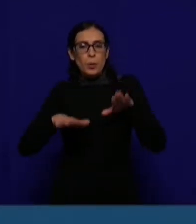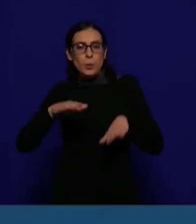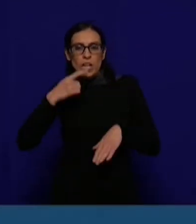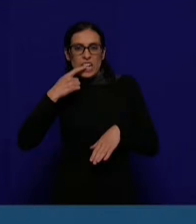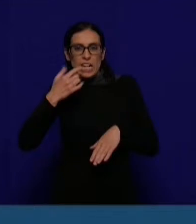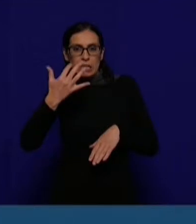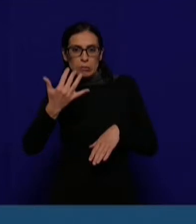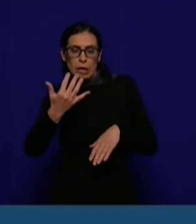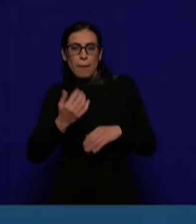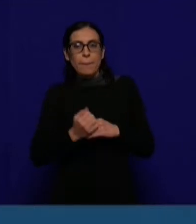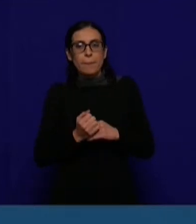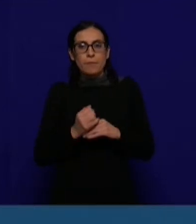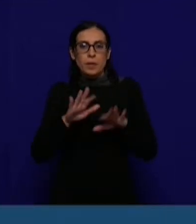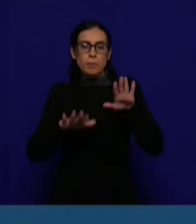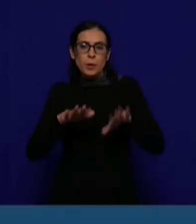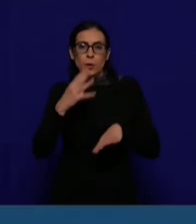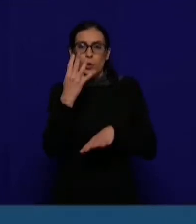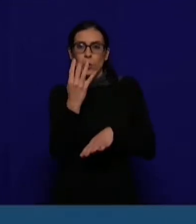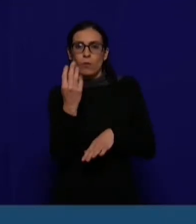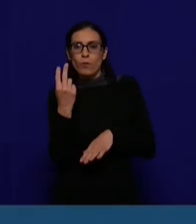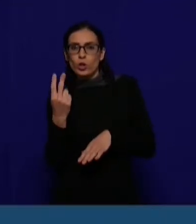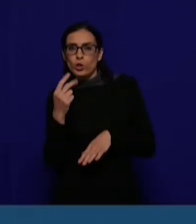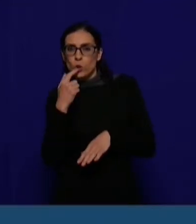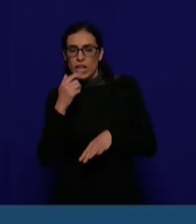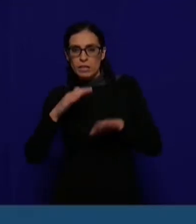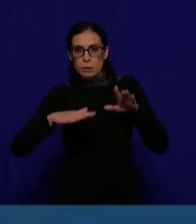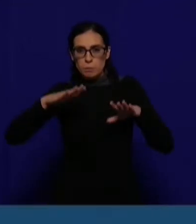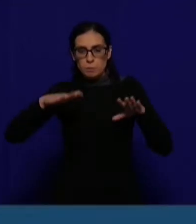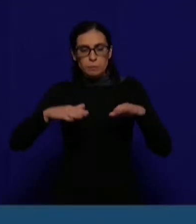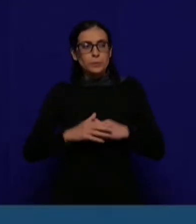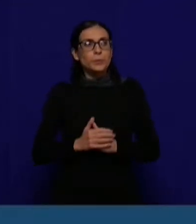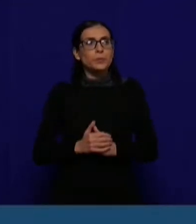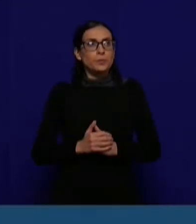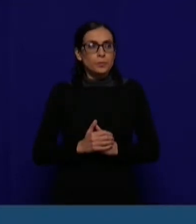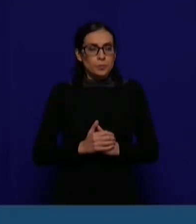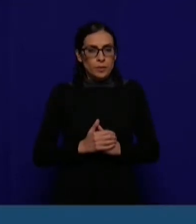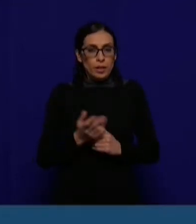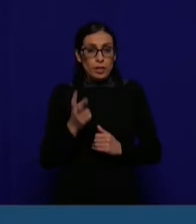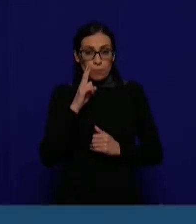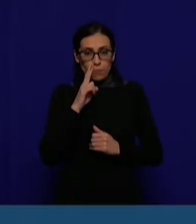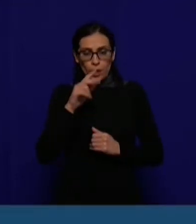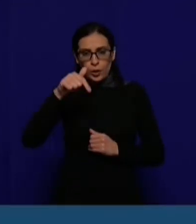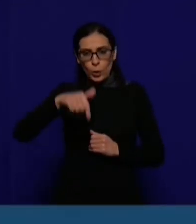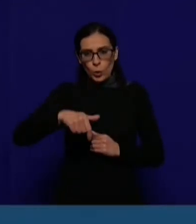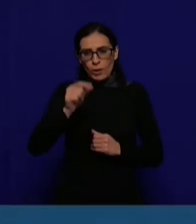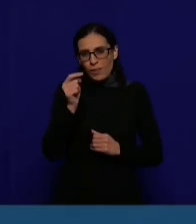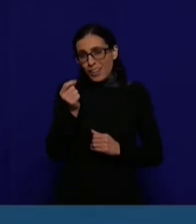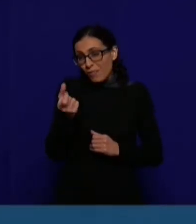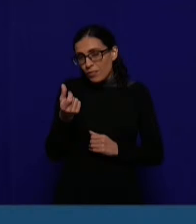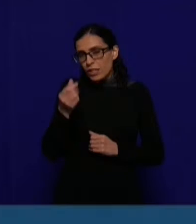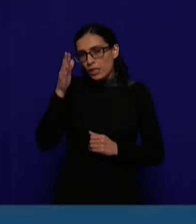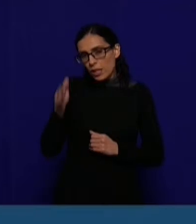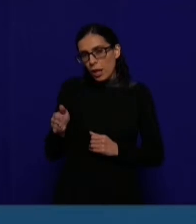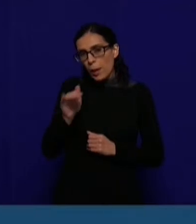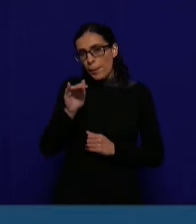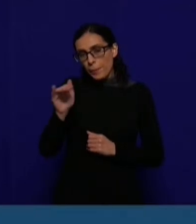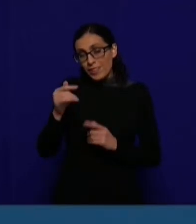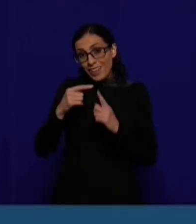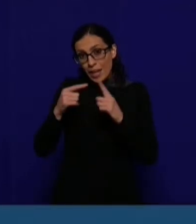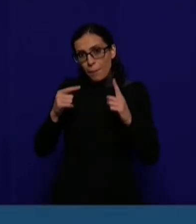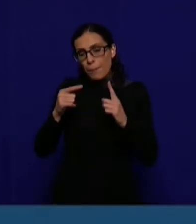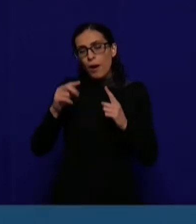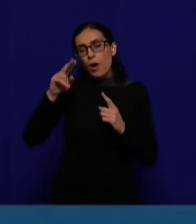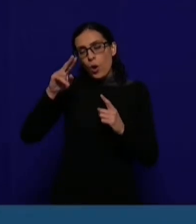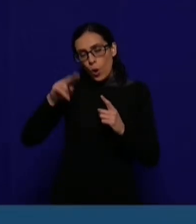din il-ġimgħa kien ta' 42 years. Palma rajna wkoll, sfortunatament kellna ftit imwiet, però l-ammont ta'